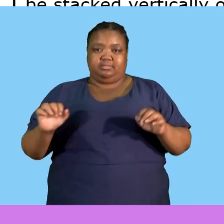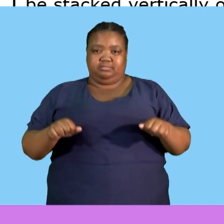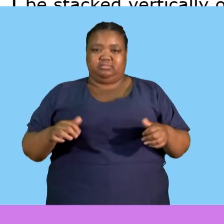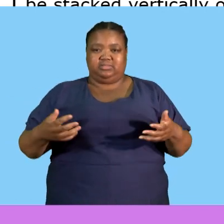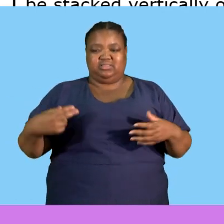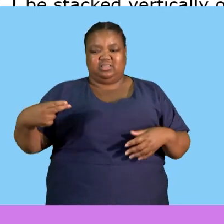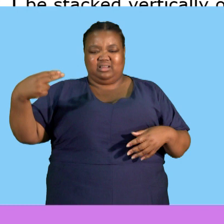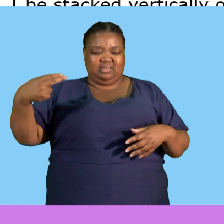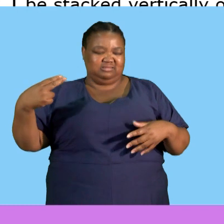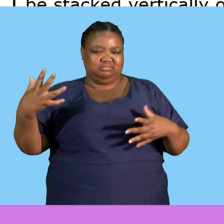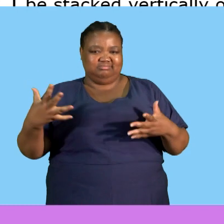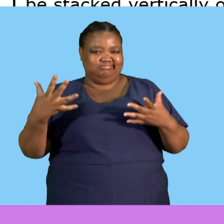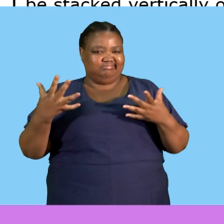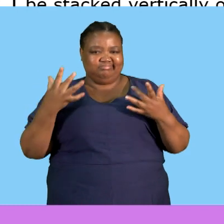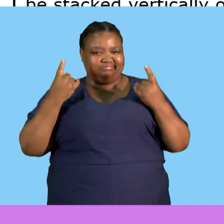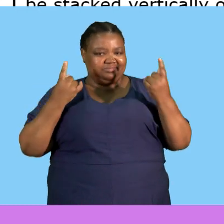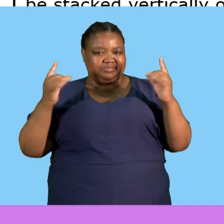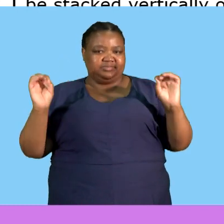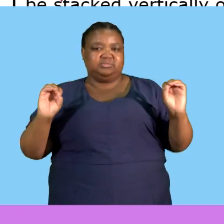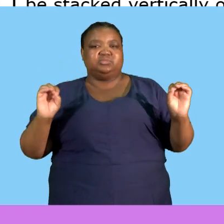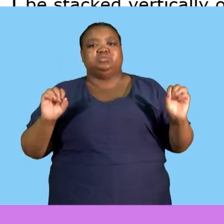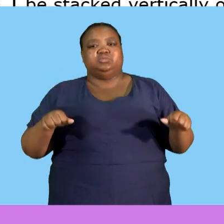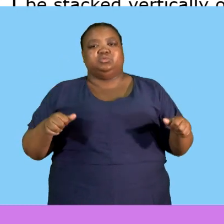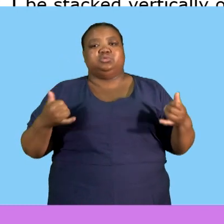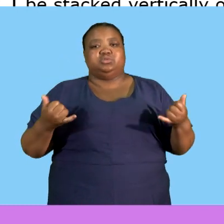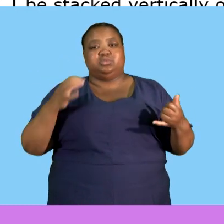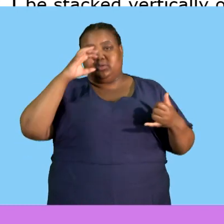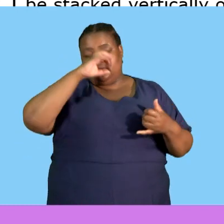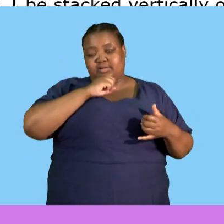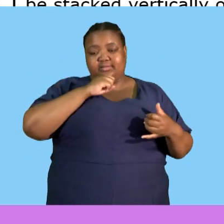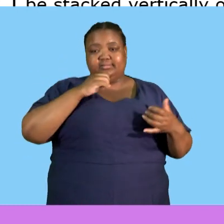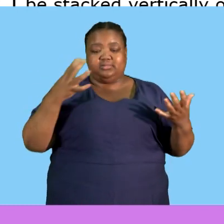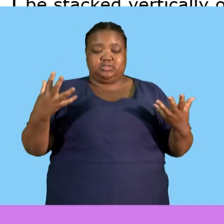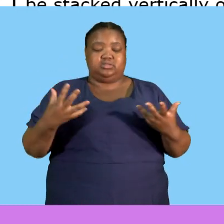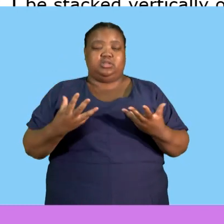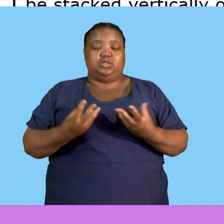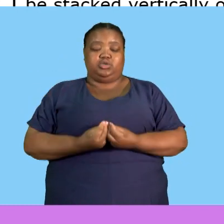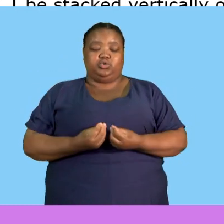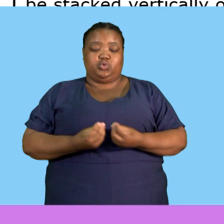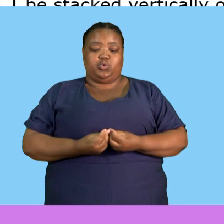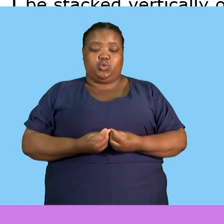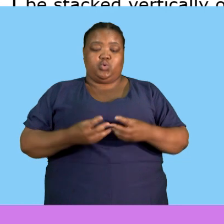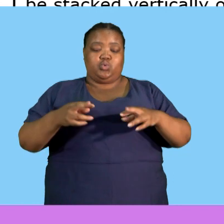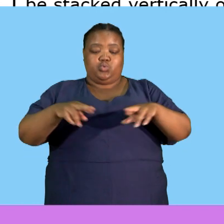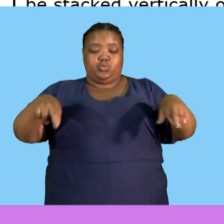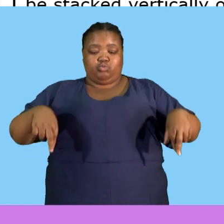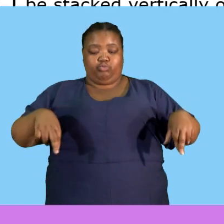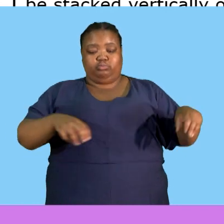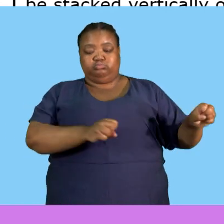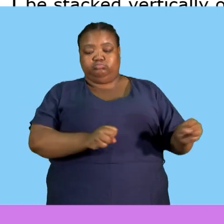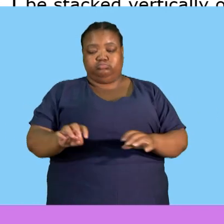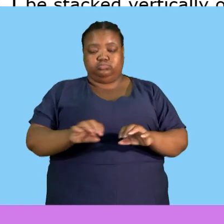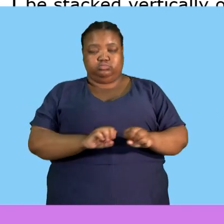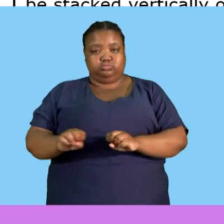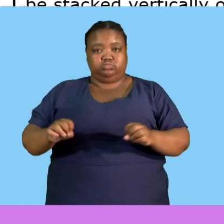444 millimeters. Now remember, I'm not going to consider this height. Why? Because we are saying here, we have to assume that the height of the storeroom is